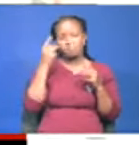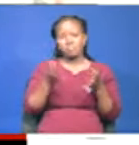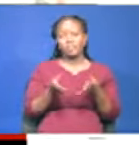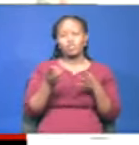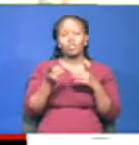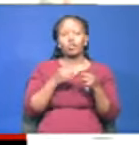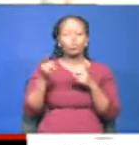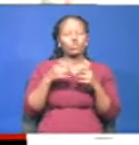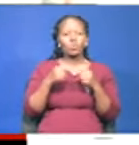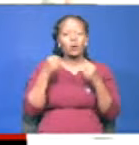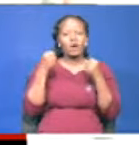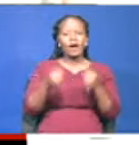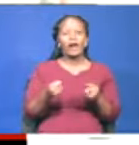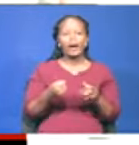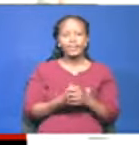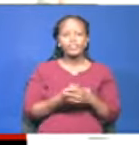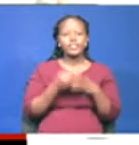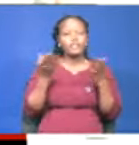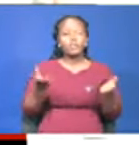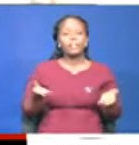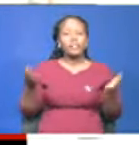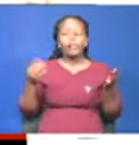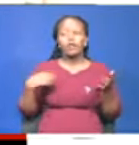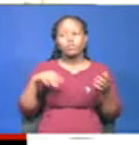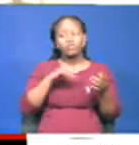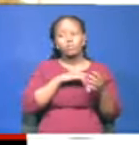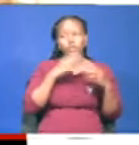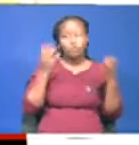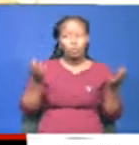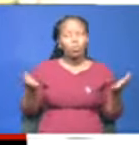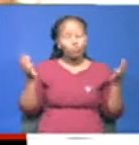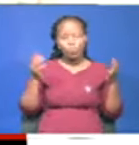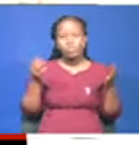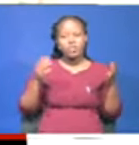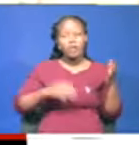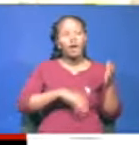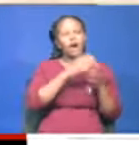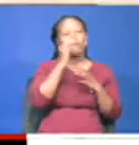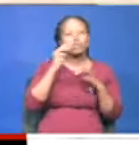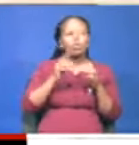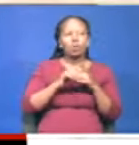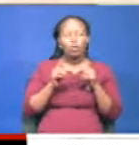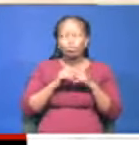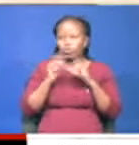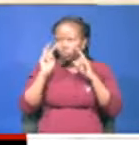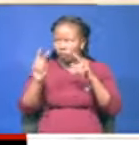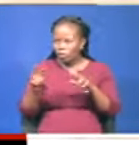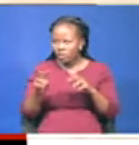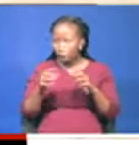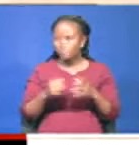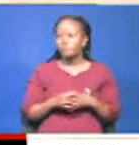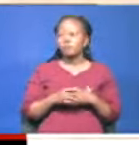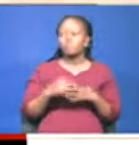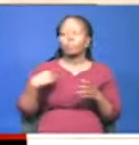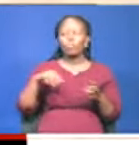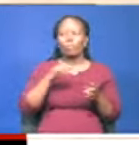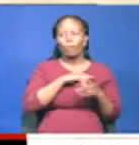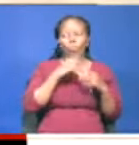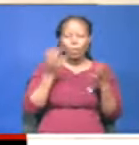ikalol. So kutoka hapo sisi tulikuwa kwa maruti, then ndio tumetokeza tukaona venye imeumiza watu. We evacuated